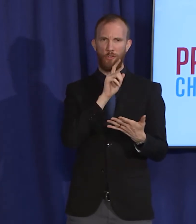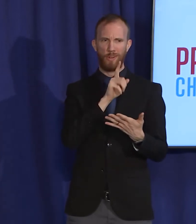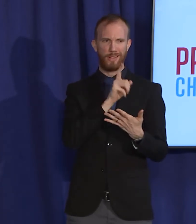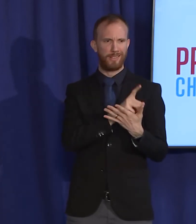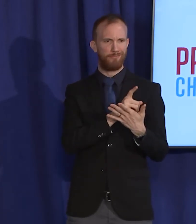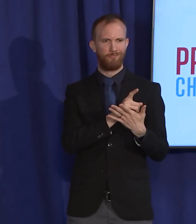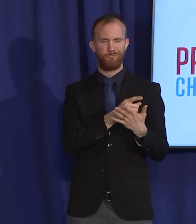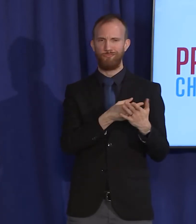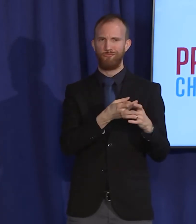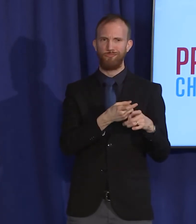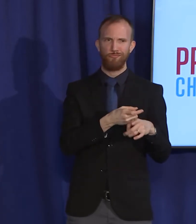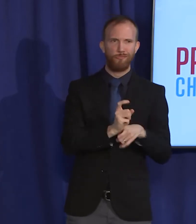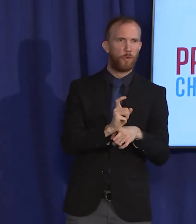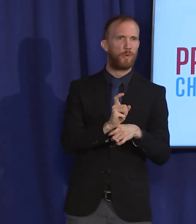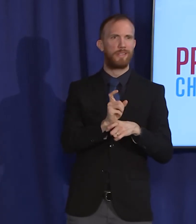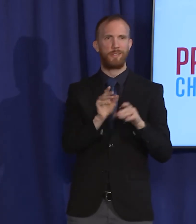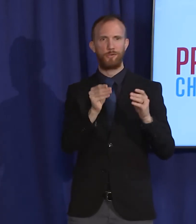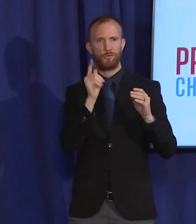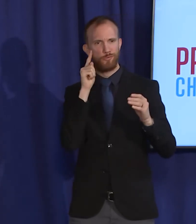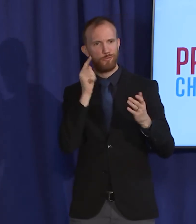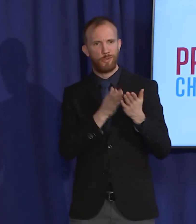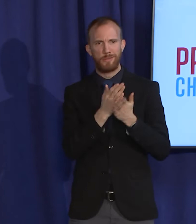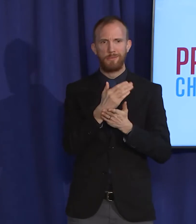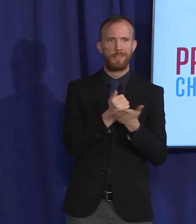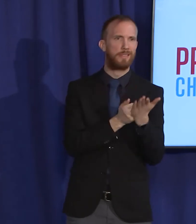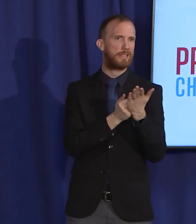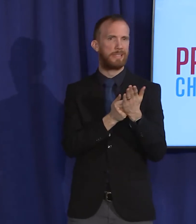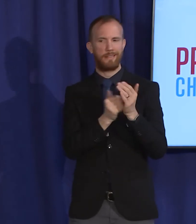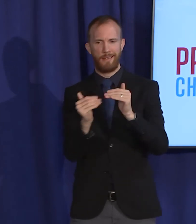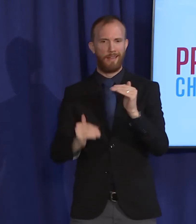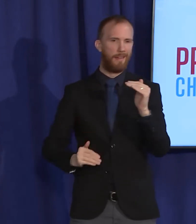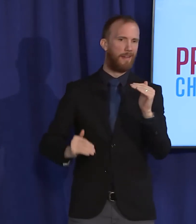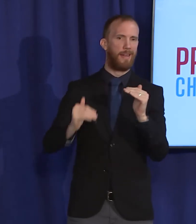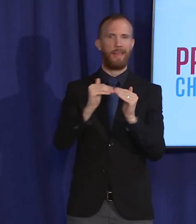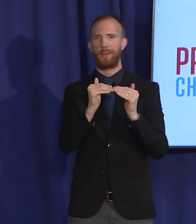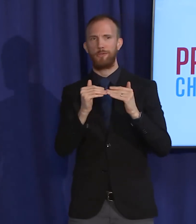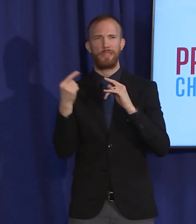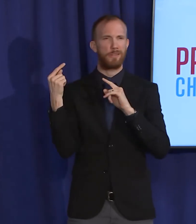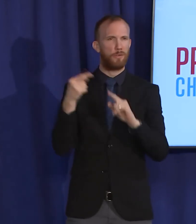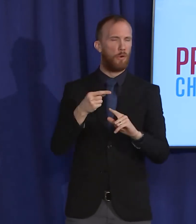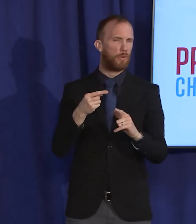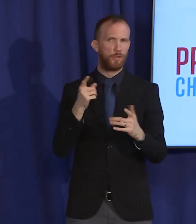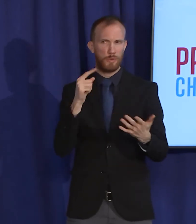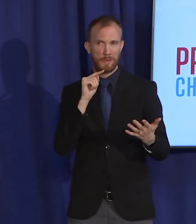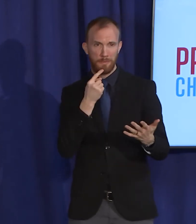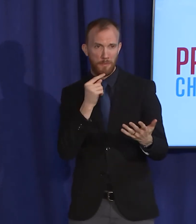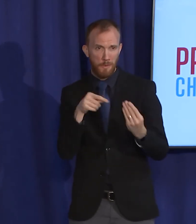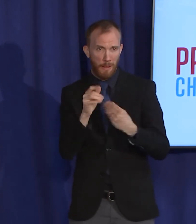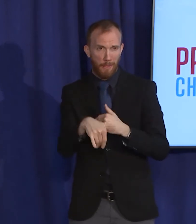so hard to establish up to this point? Were you disappointed to hear about that? Of course I was disappointed to hear